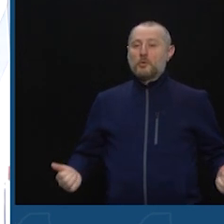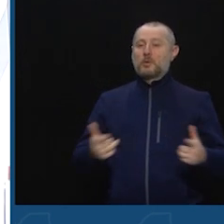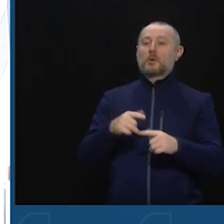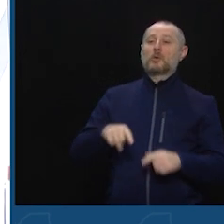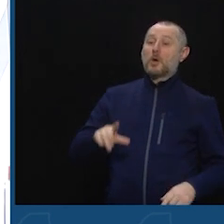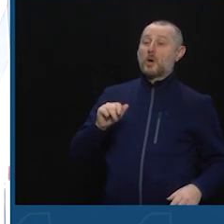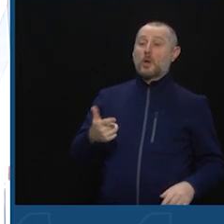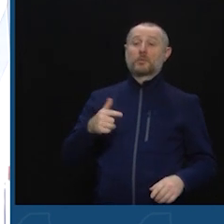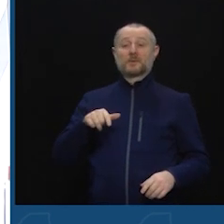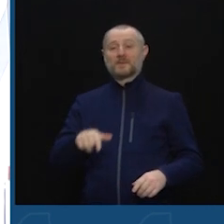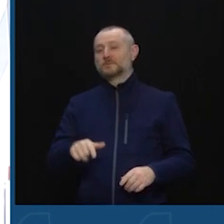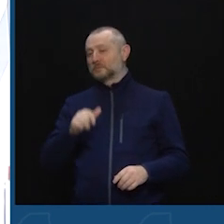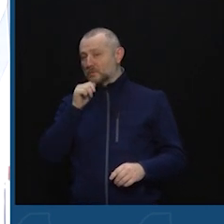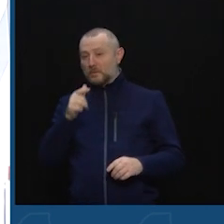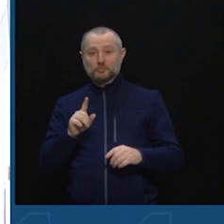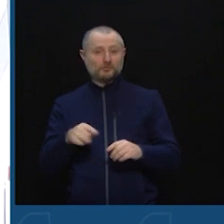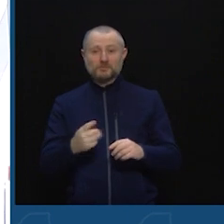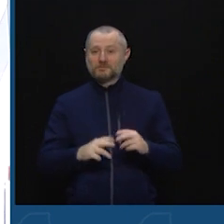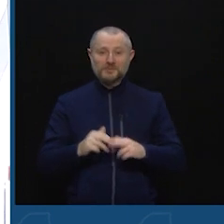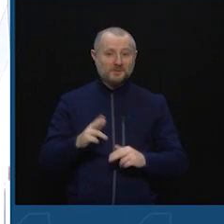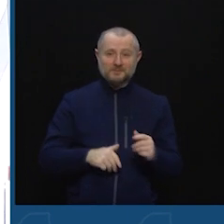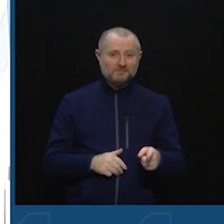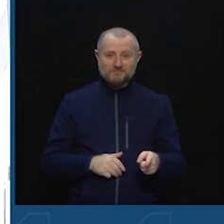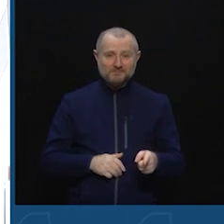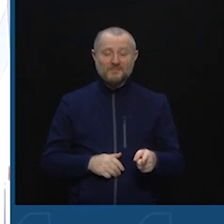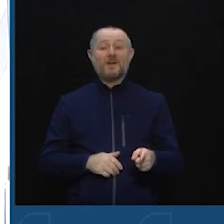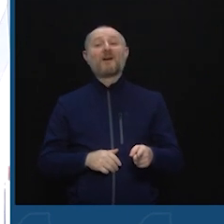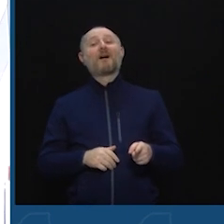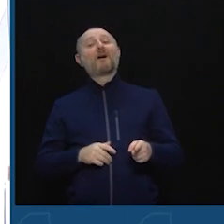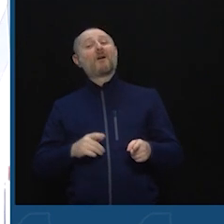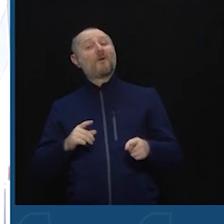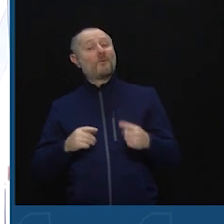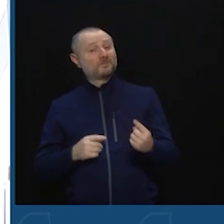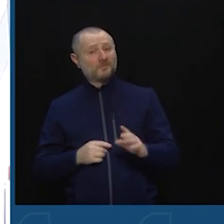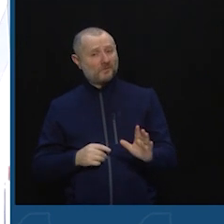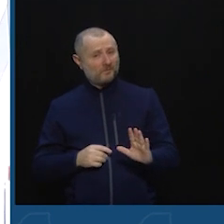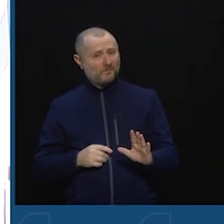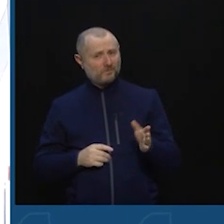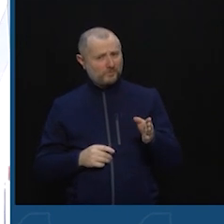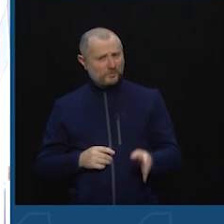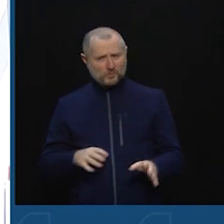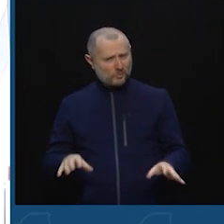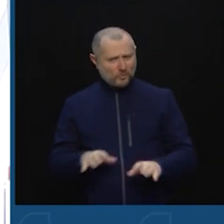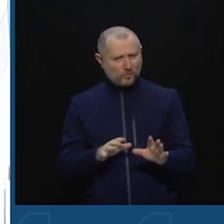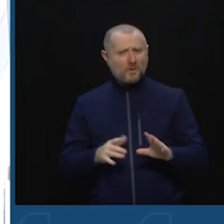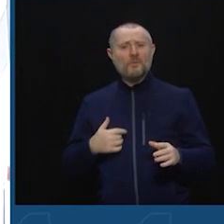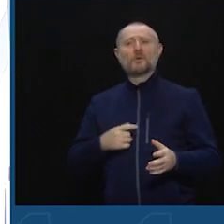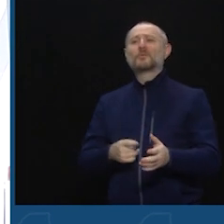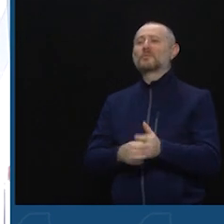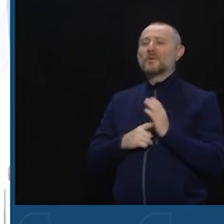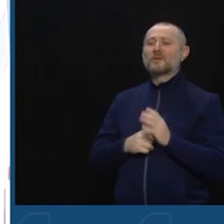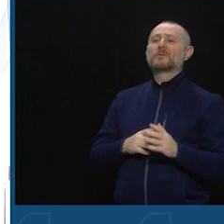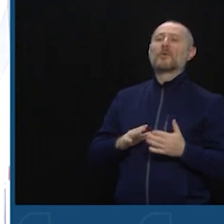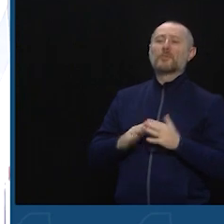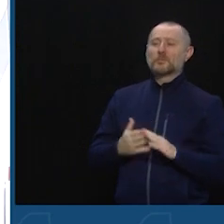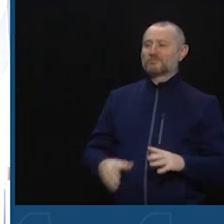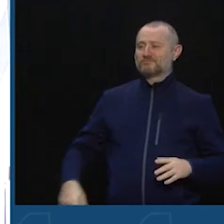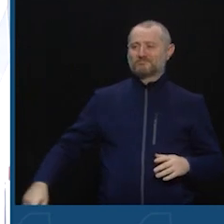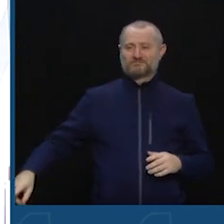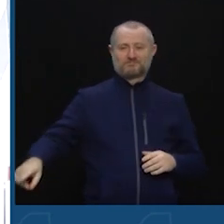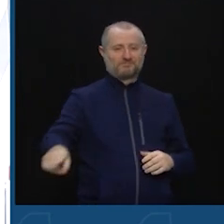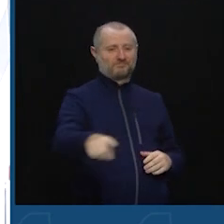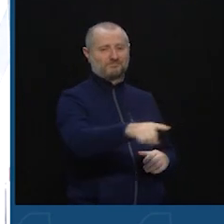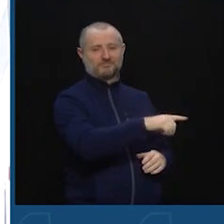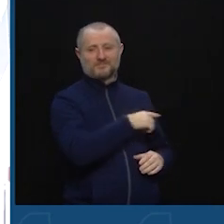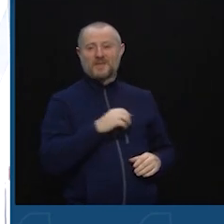wasn't built in a vacuum. It was built in partnership with the community, as Speaker Adams alluded to, the Elmhurst community,